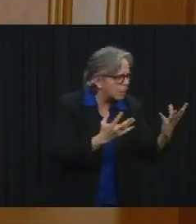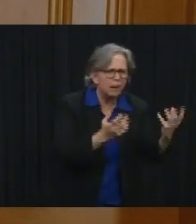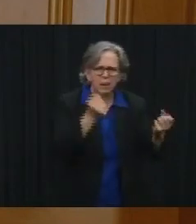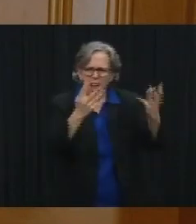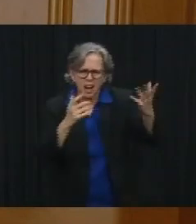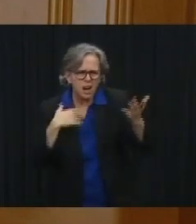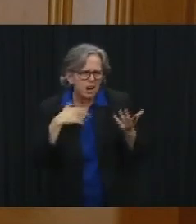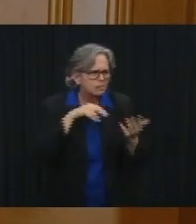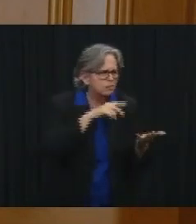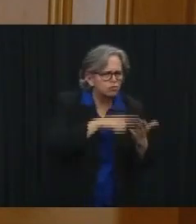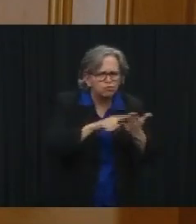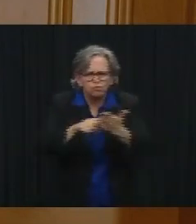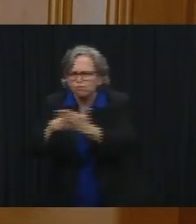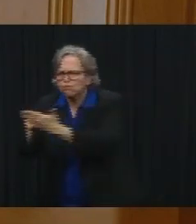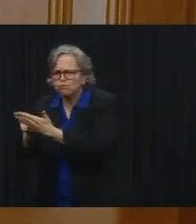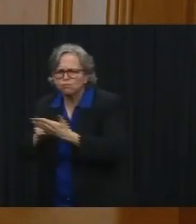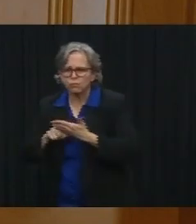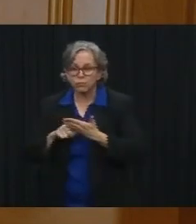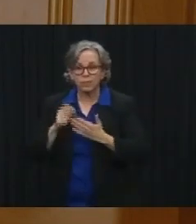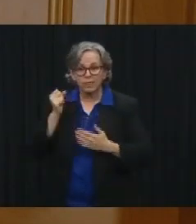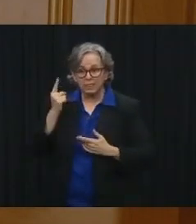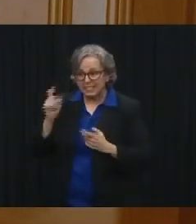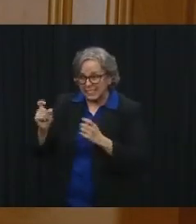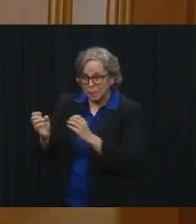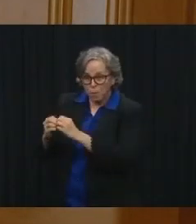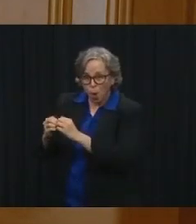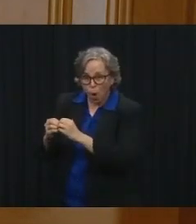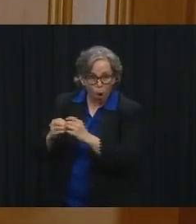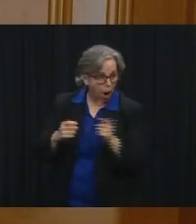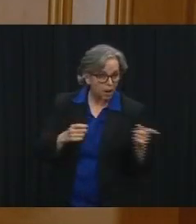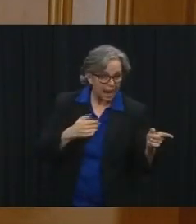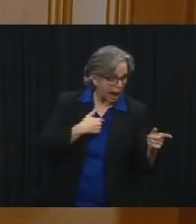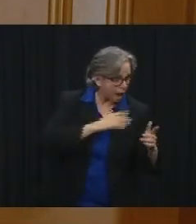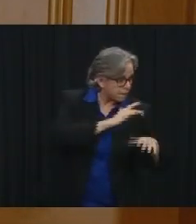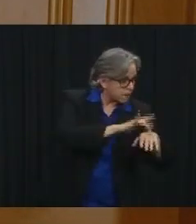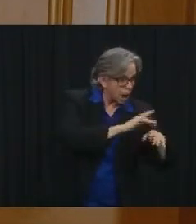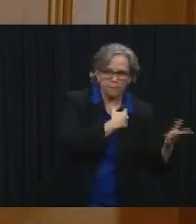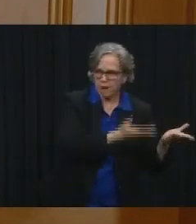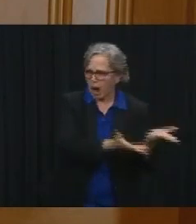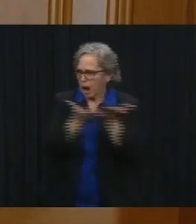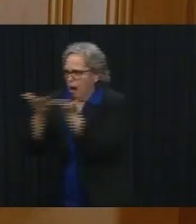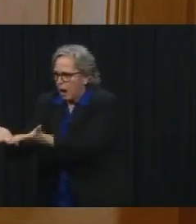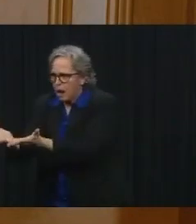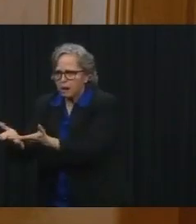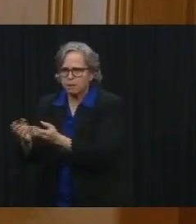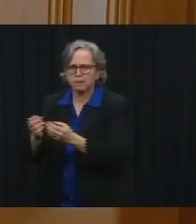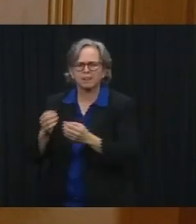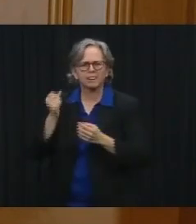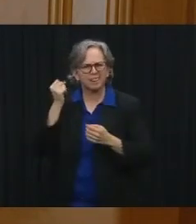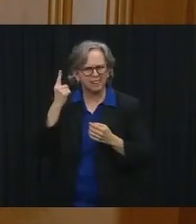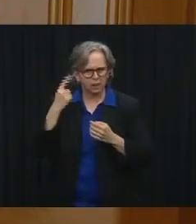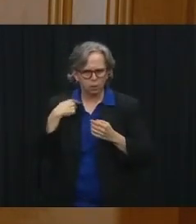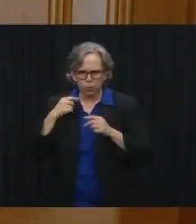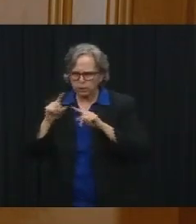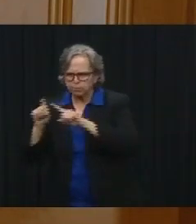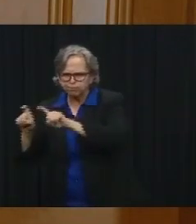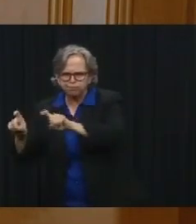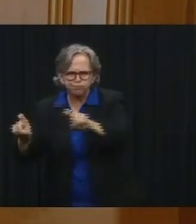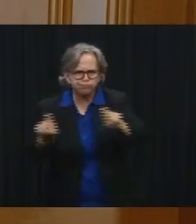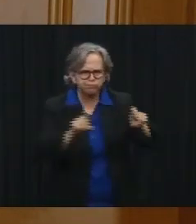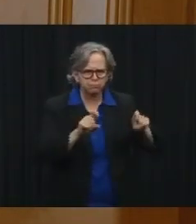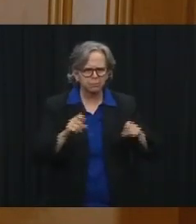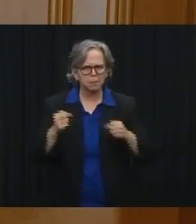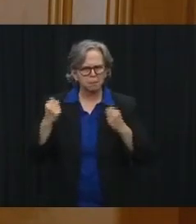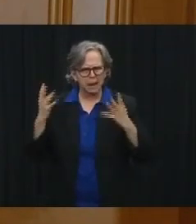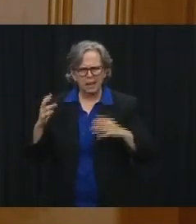we need where. And again, this is something that has been worked on for a number of days, but I just wanted to mention it today to